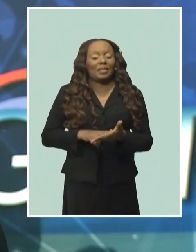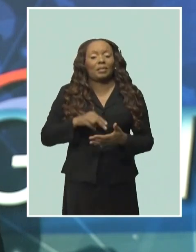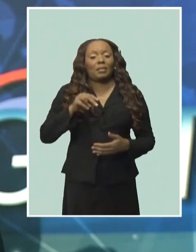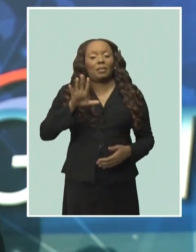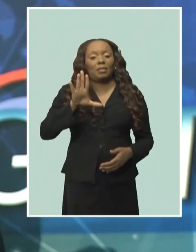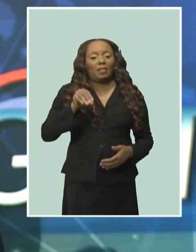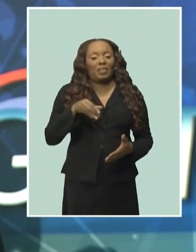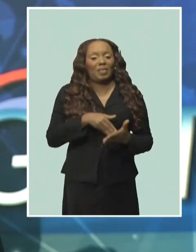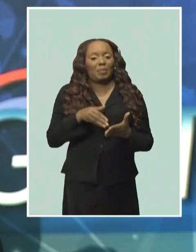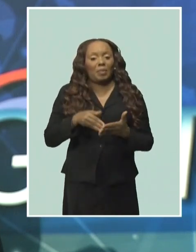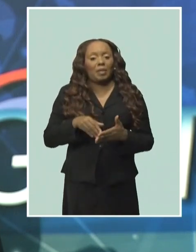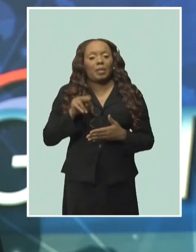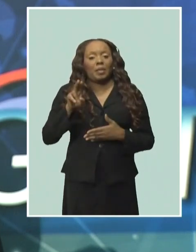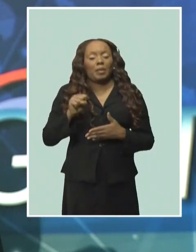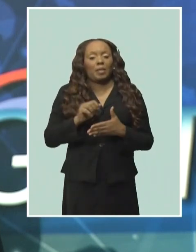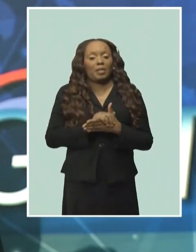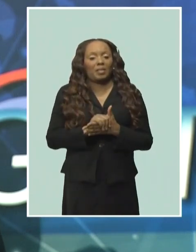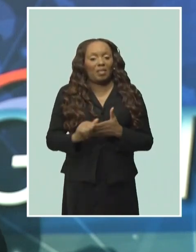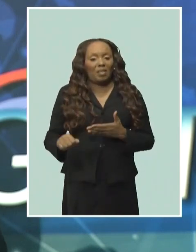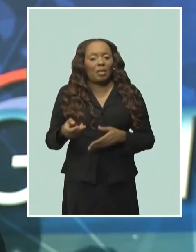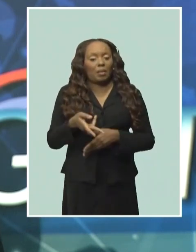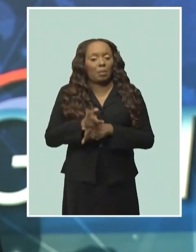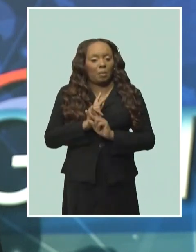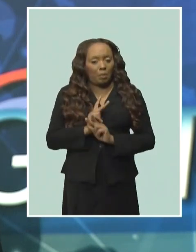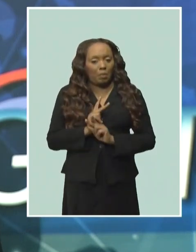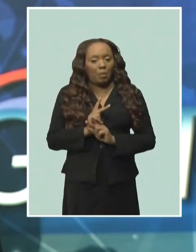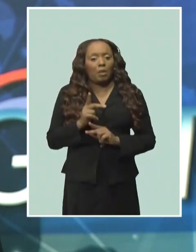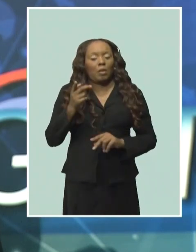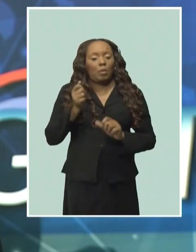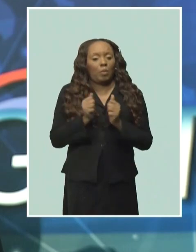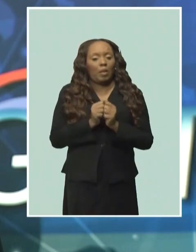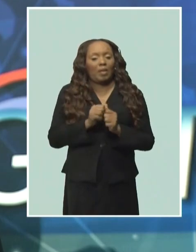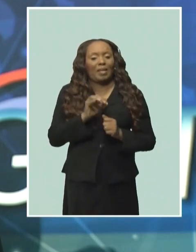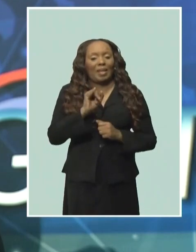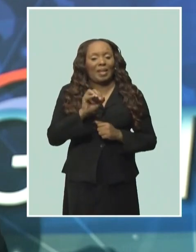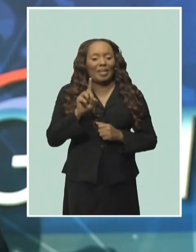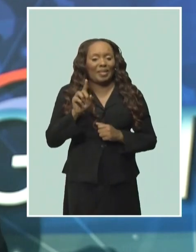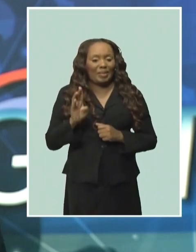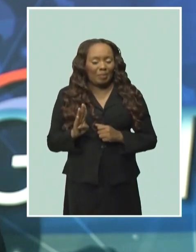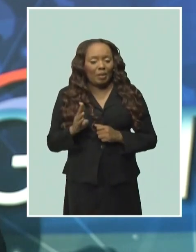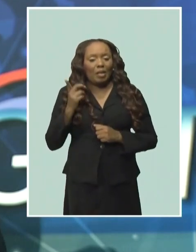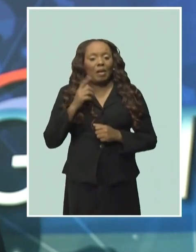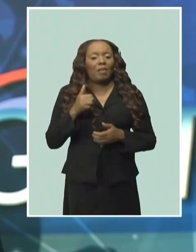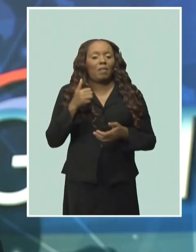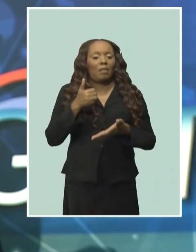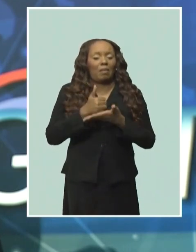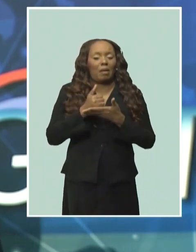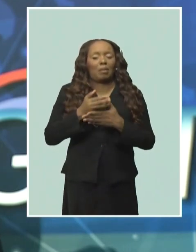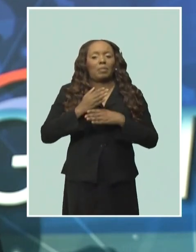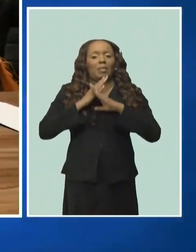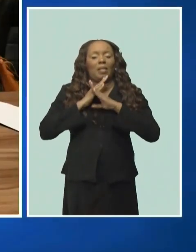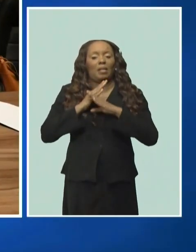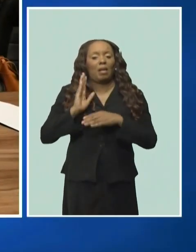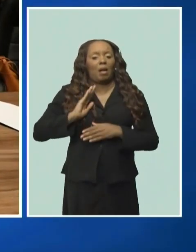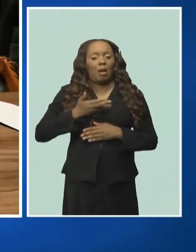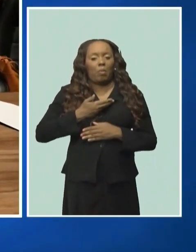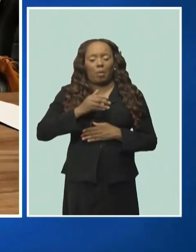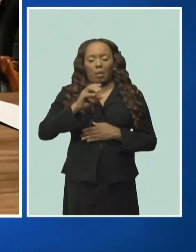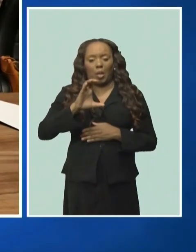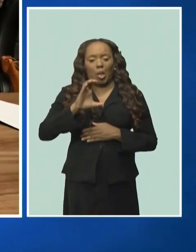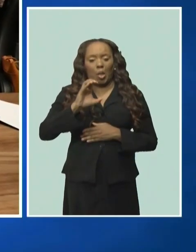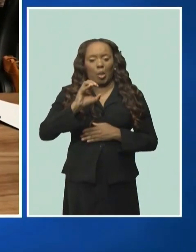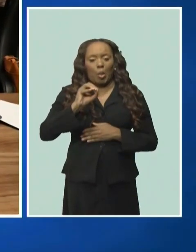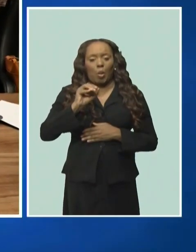Inter-American Development Bank to support its efforts at boosting climate resilience of its coastal areas. Prime Minister Mia Amor Motley was present